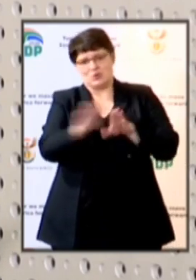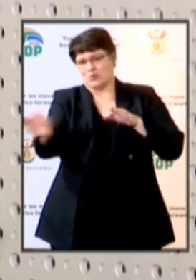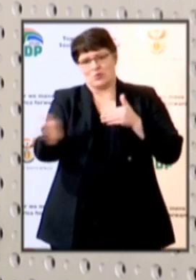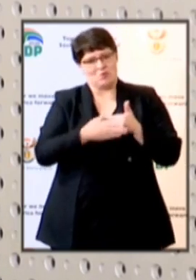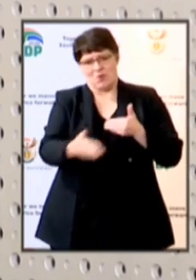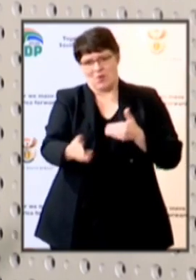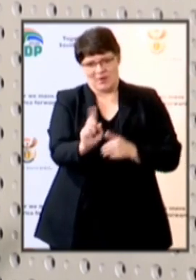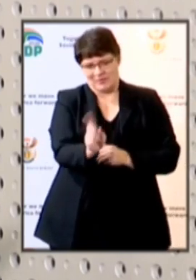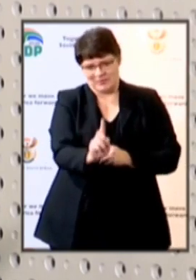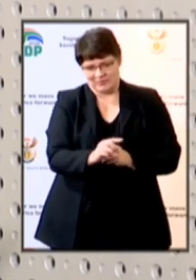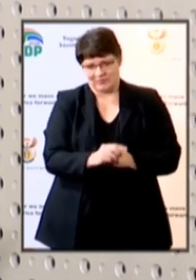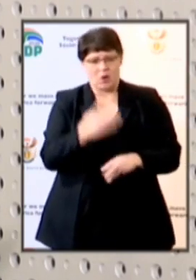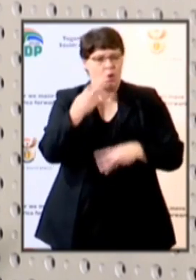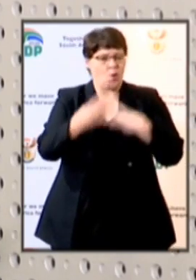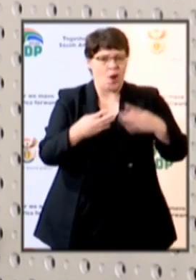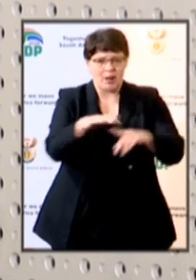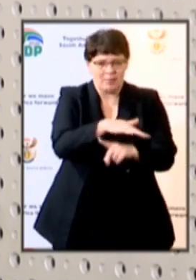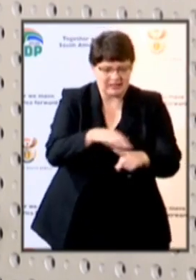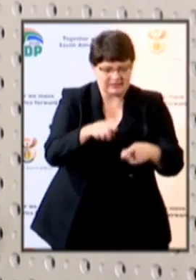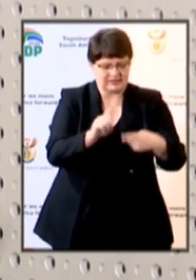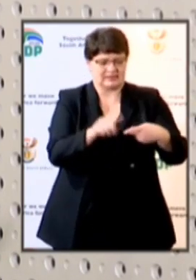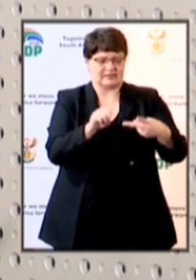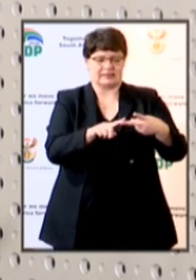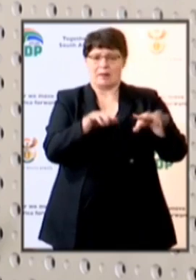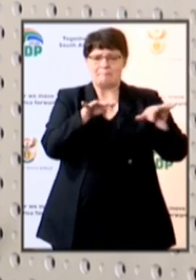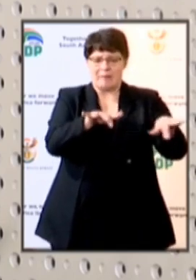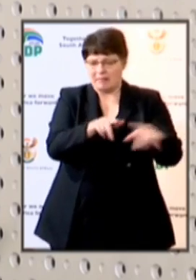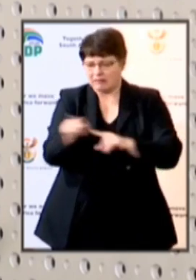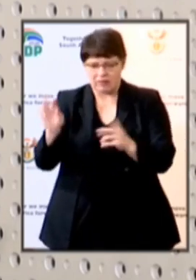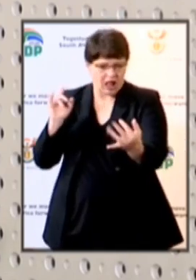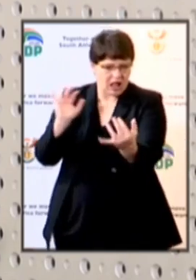workplace, public place, no.